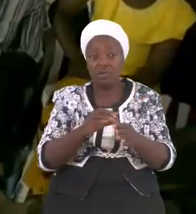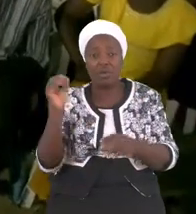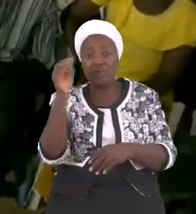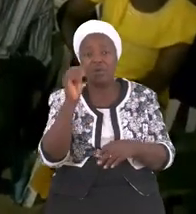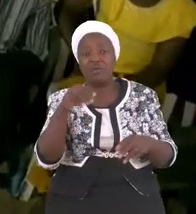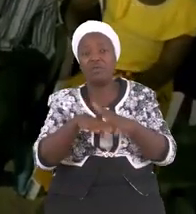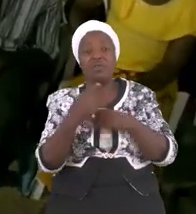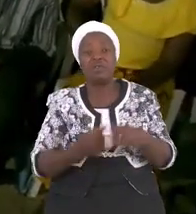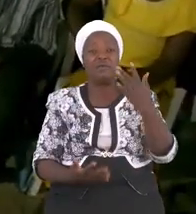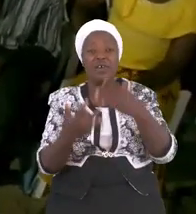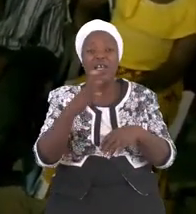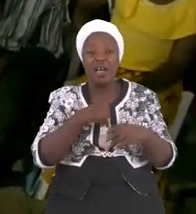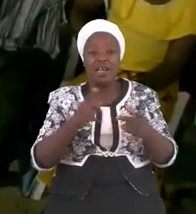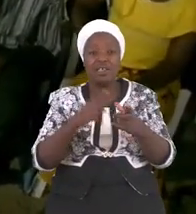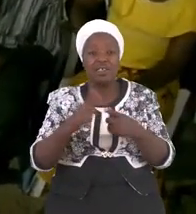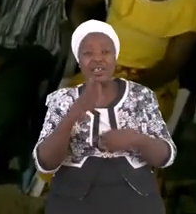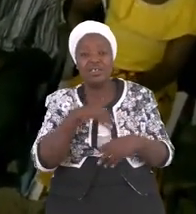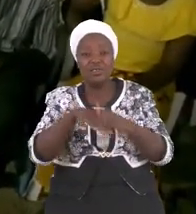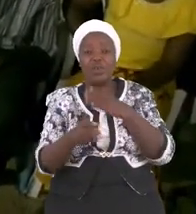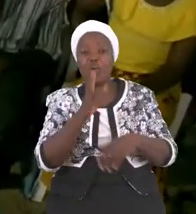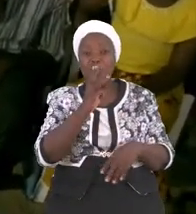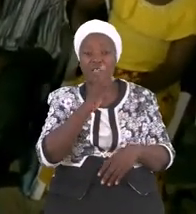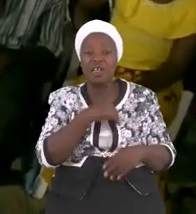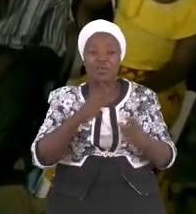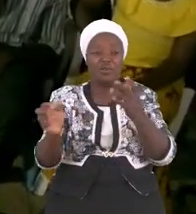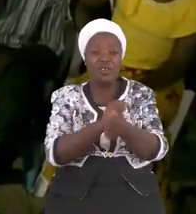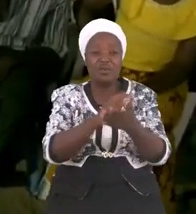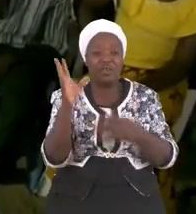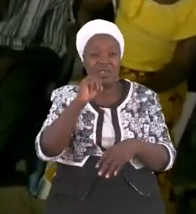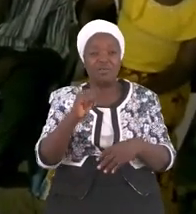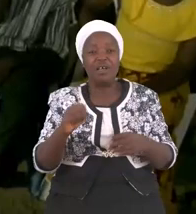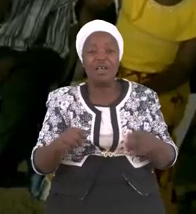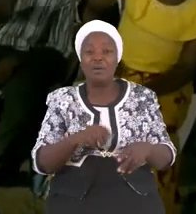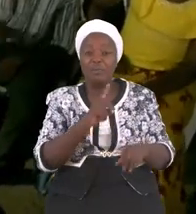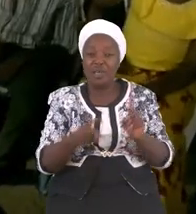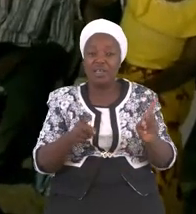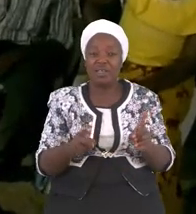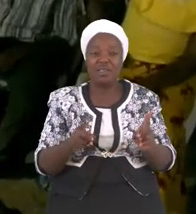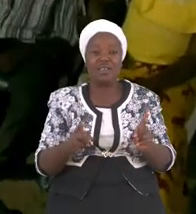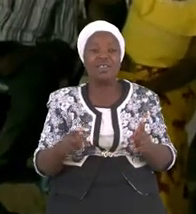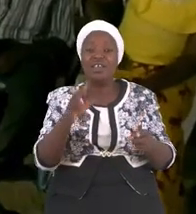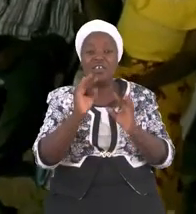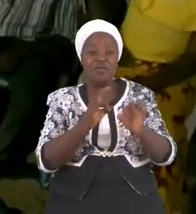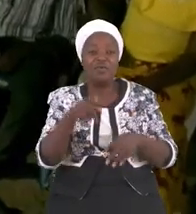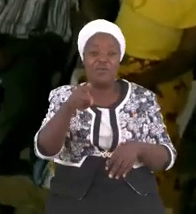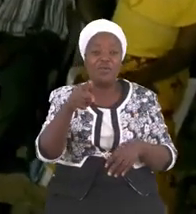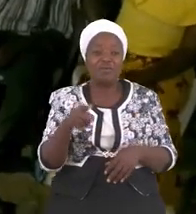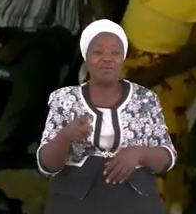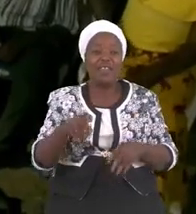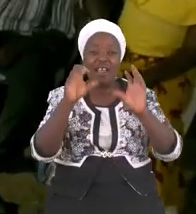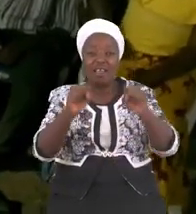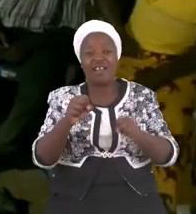and into the waters to destroy him. But if thou canst